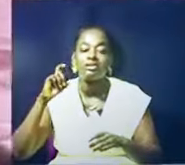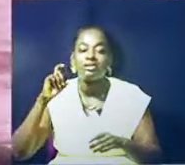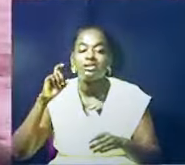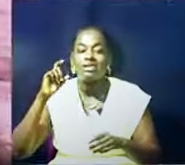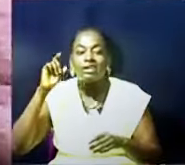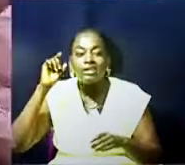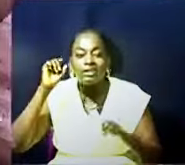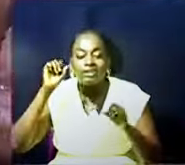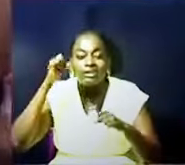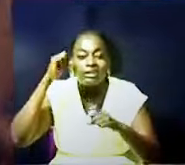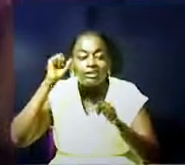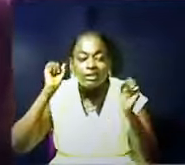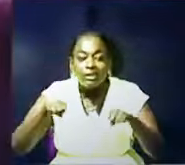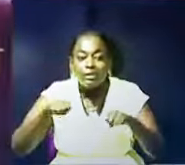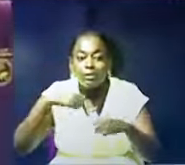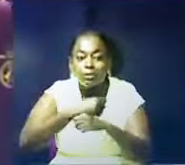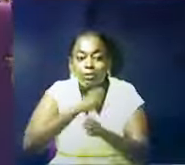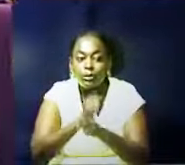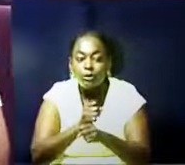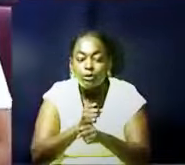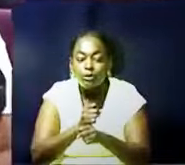ineffectiveness.